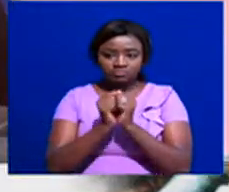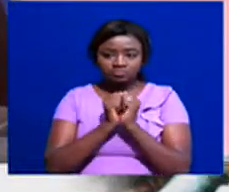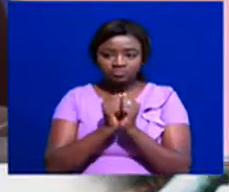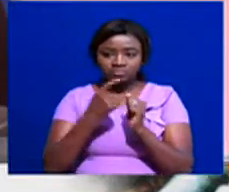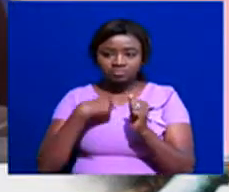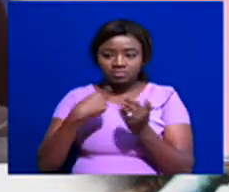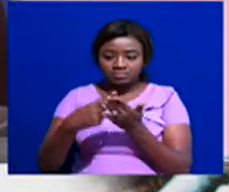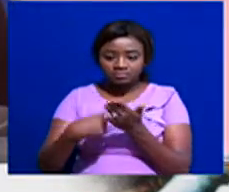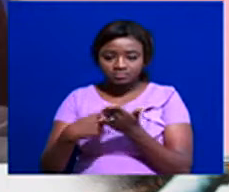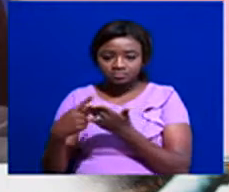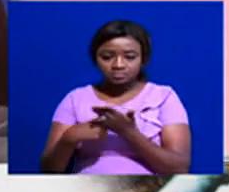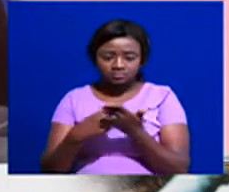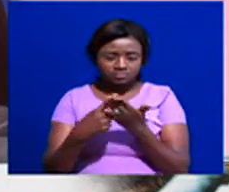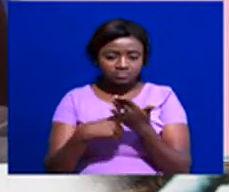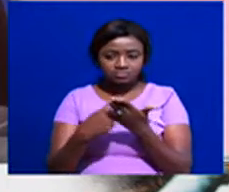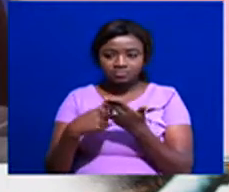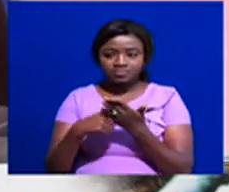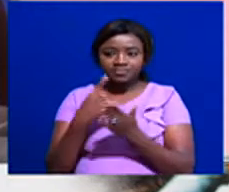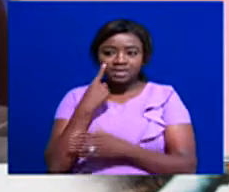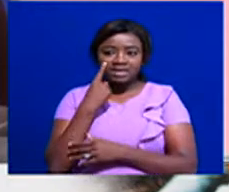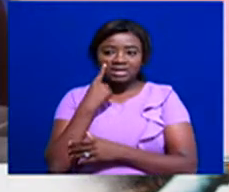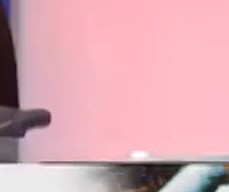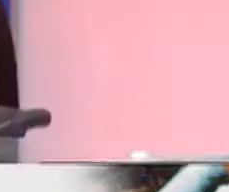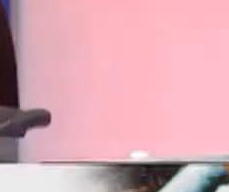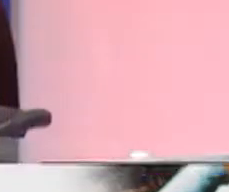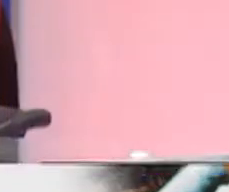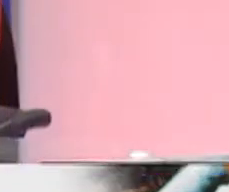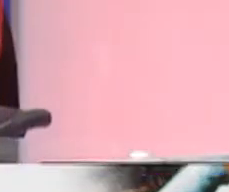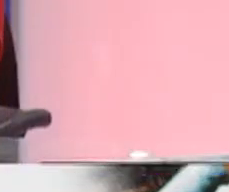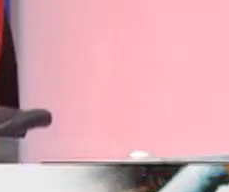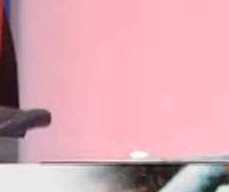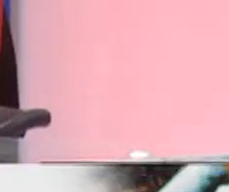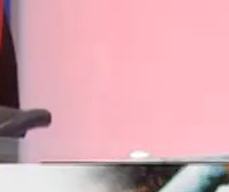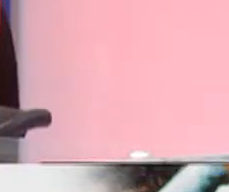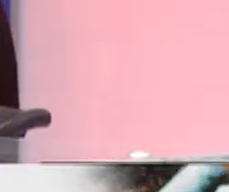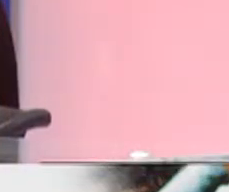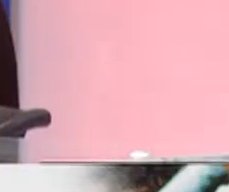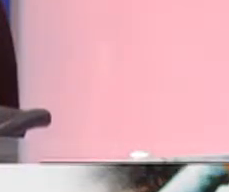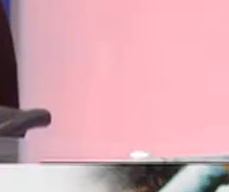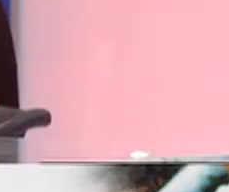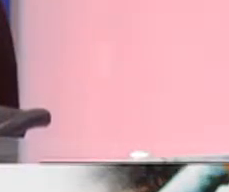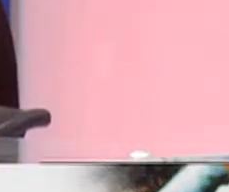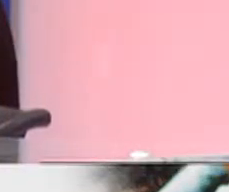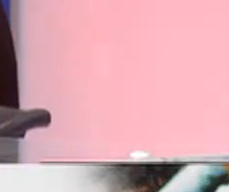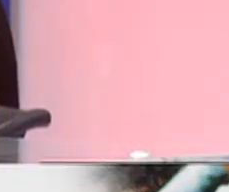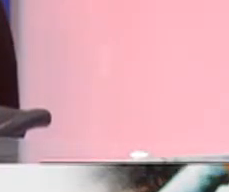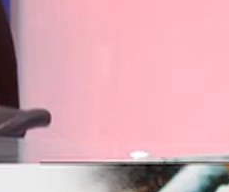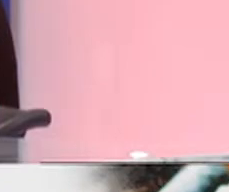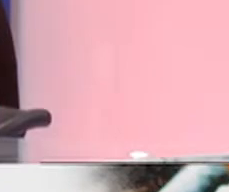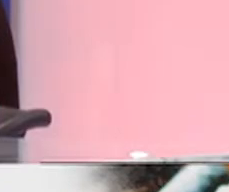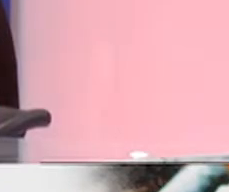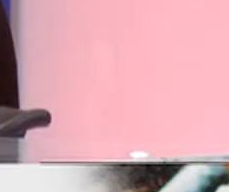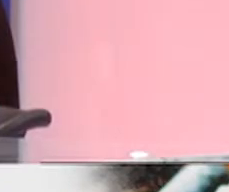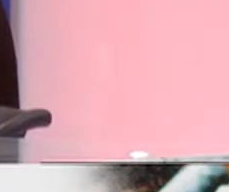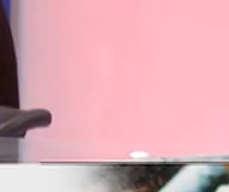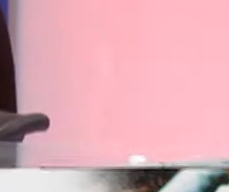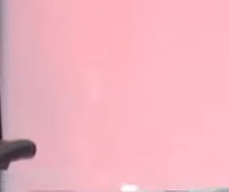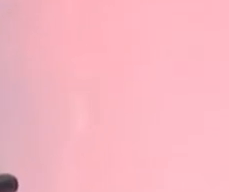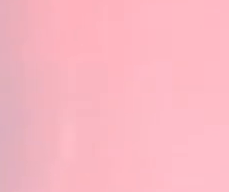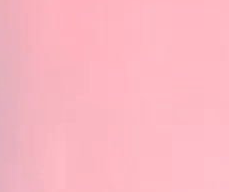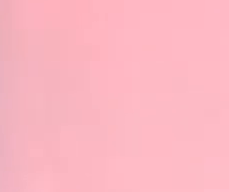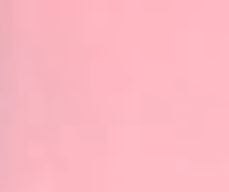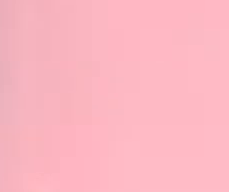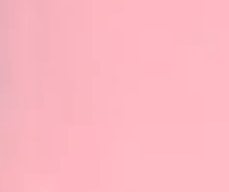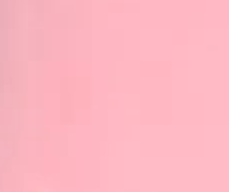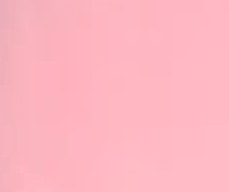global treaty. That a global treaty is like an international law that member states of World